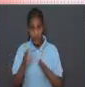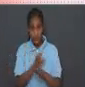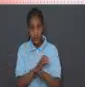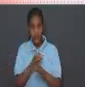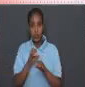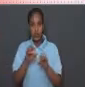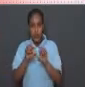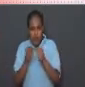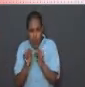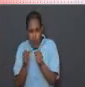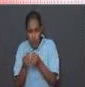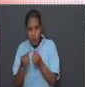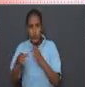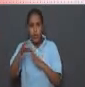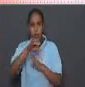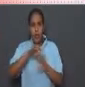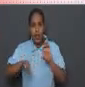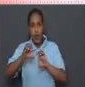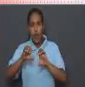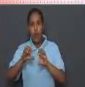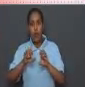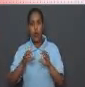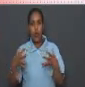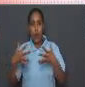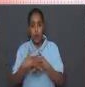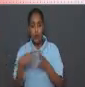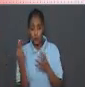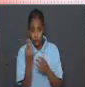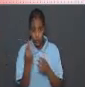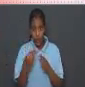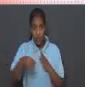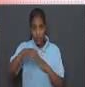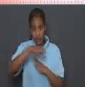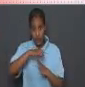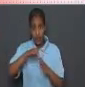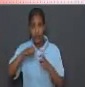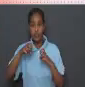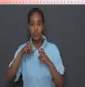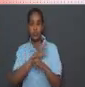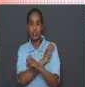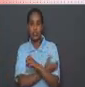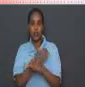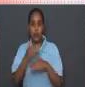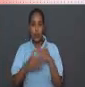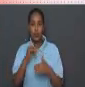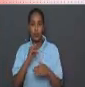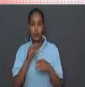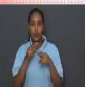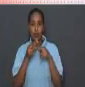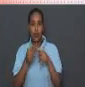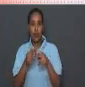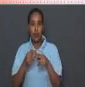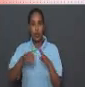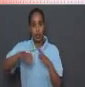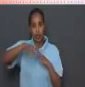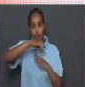Electrolytic cells decompose chemical compounds using electrical energy in a process